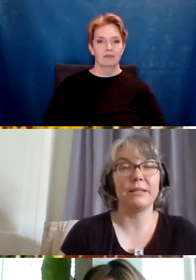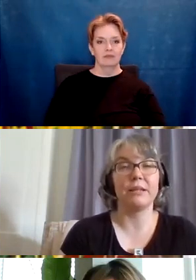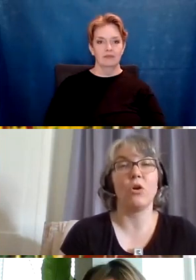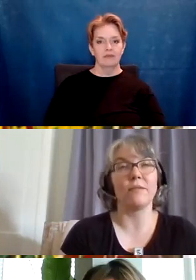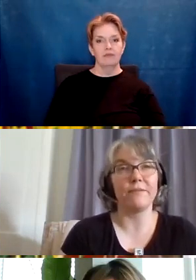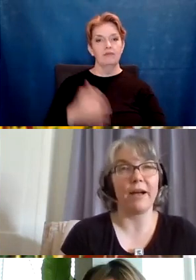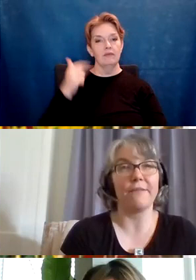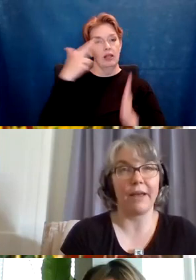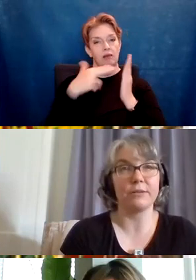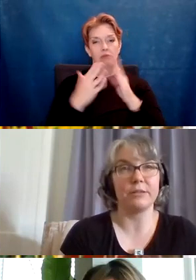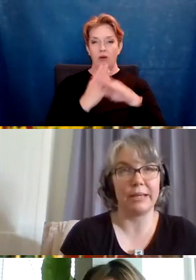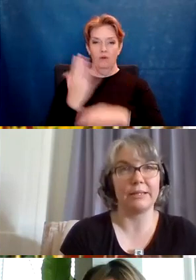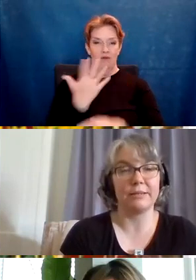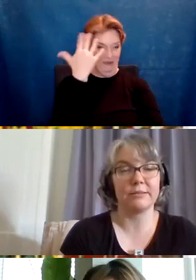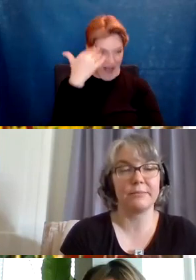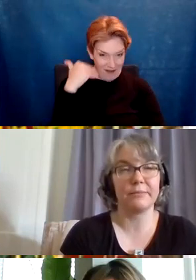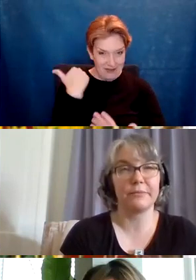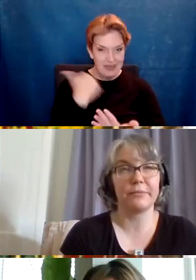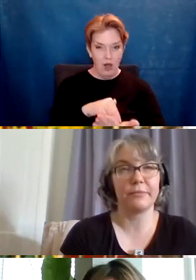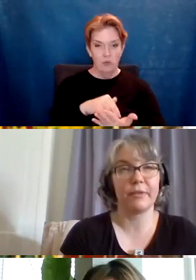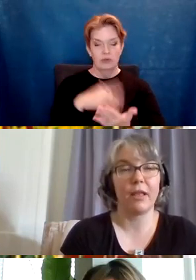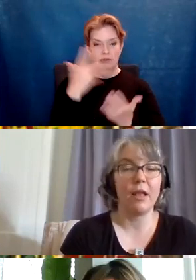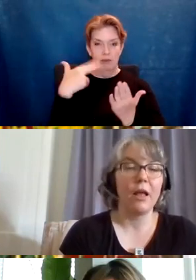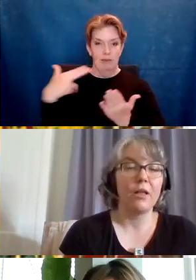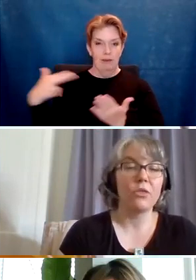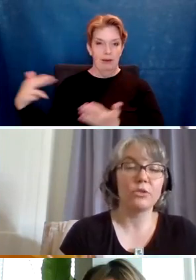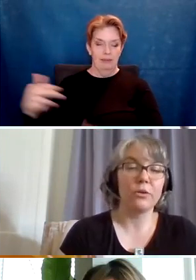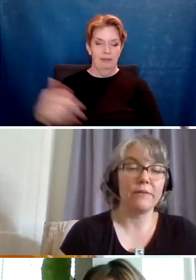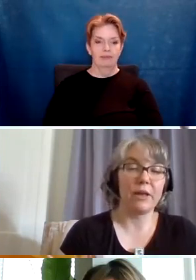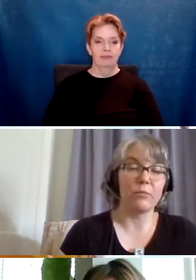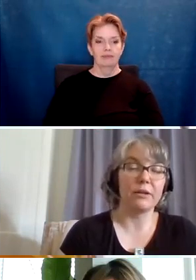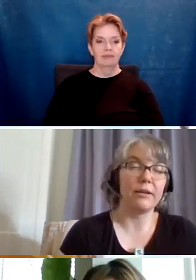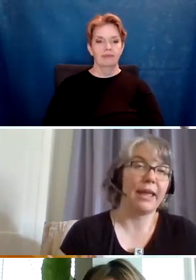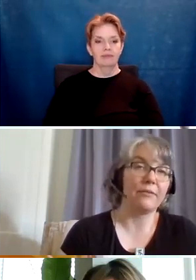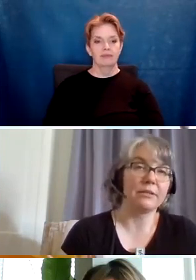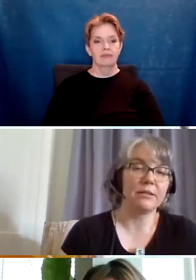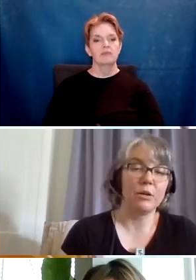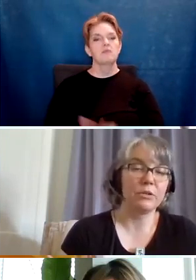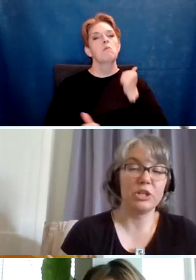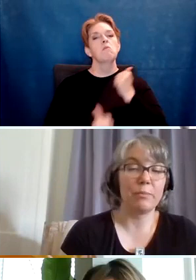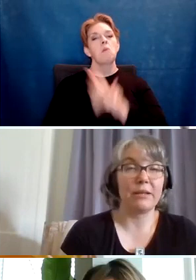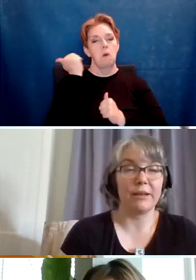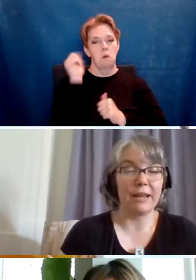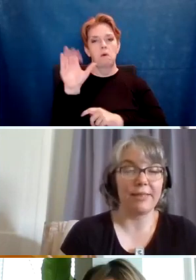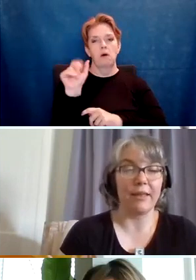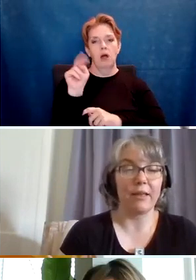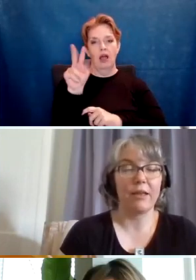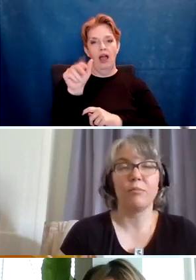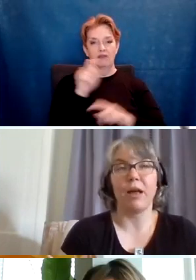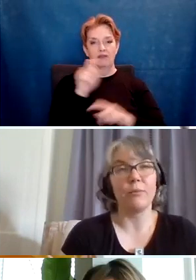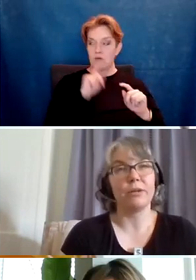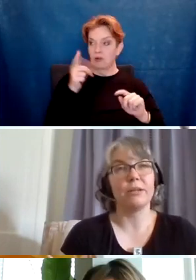Clementine painted over 5,000 paintings. The majority of them were done on canvas, but she would paint on